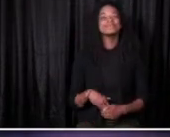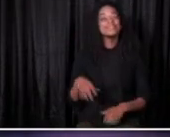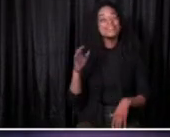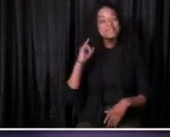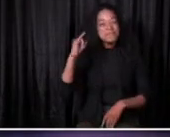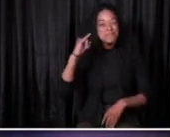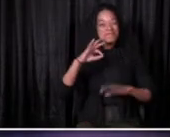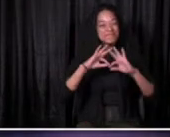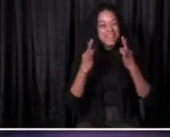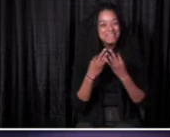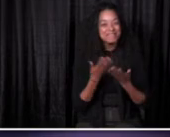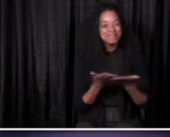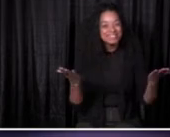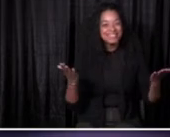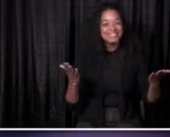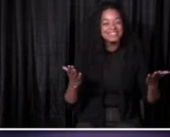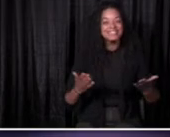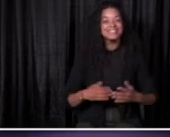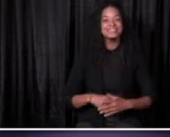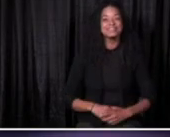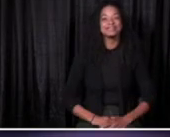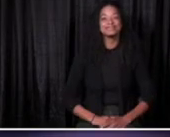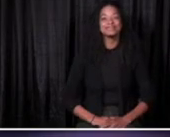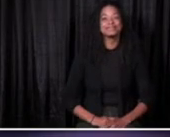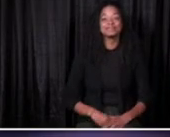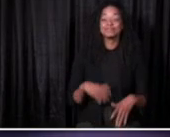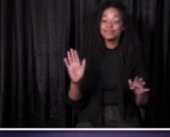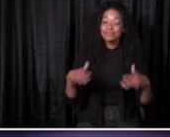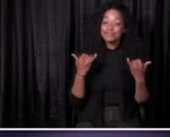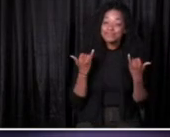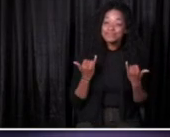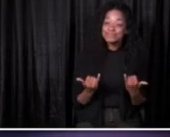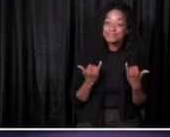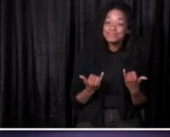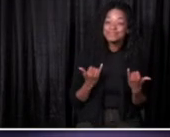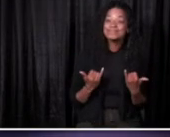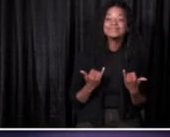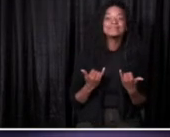Today, we celebrate the graduation of more than